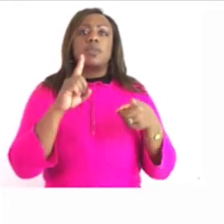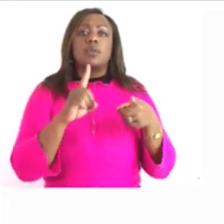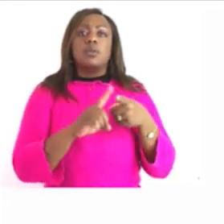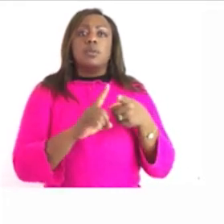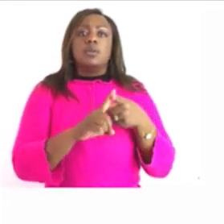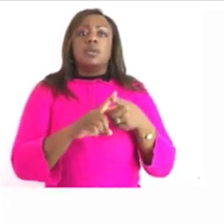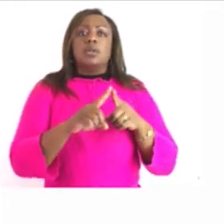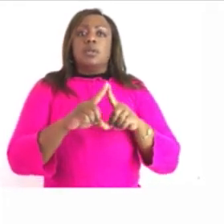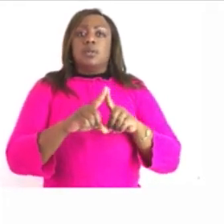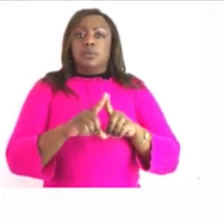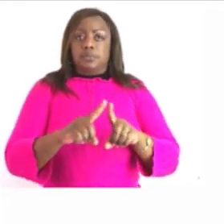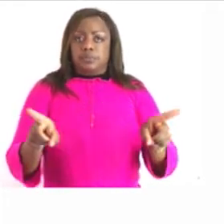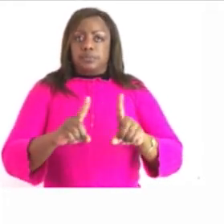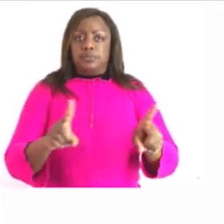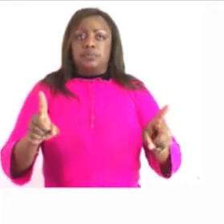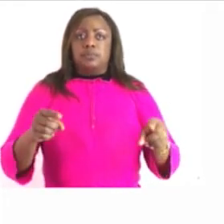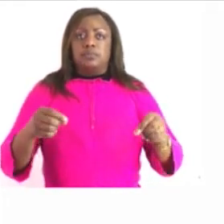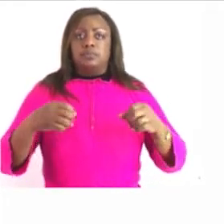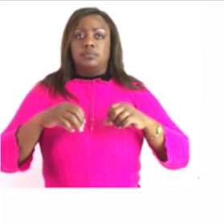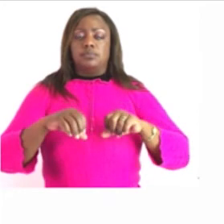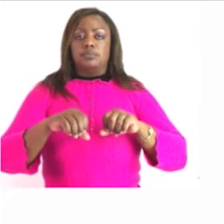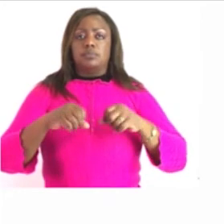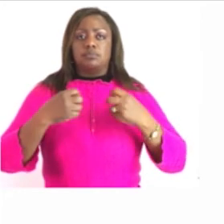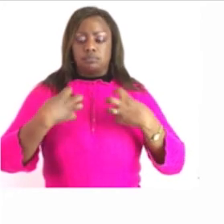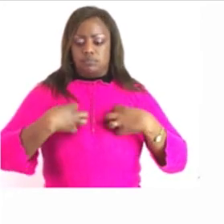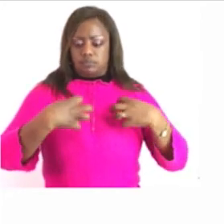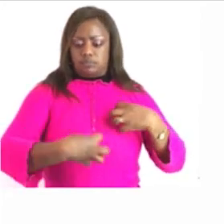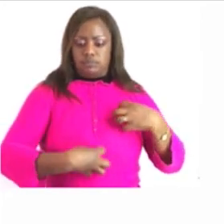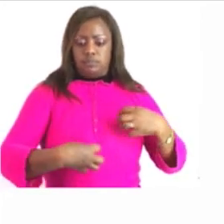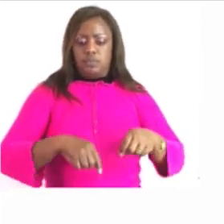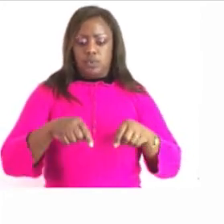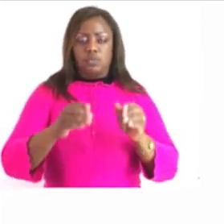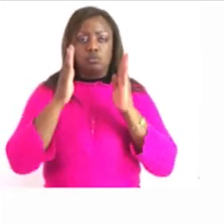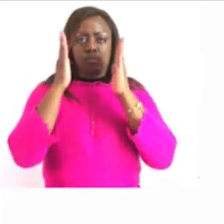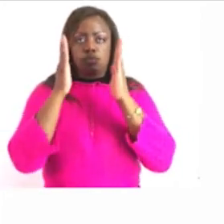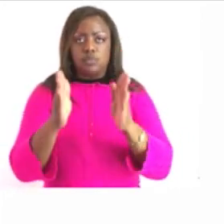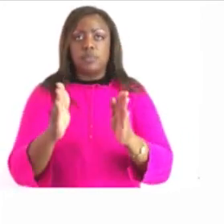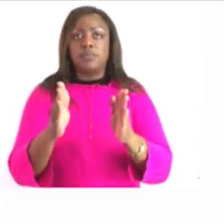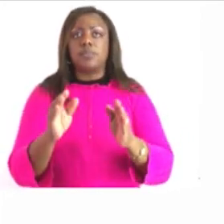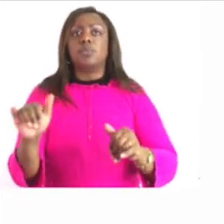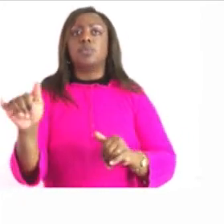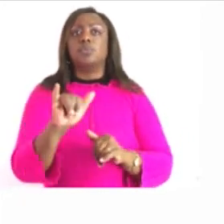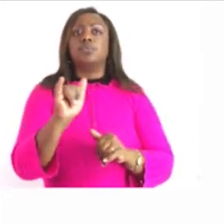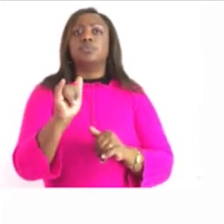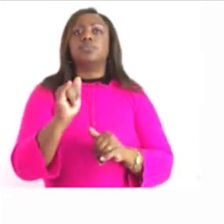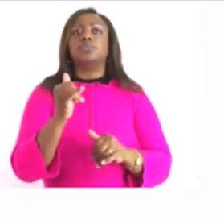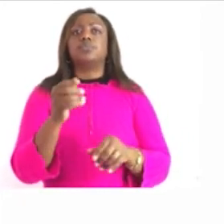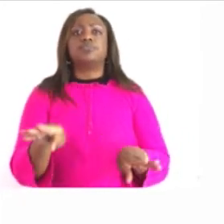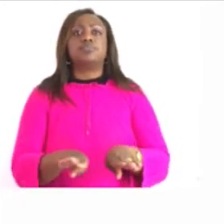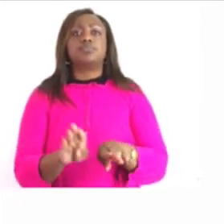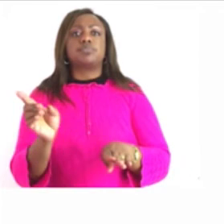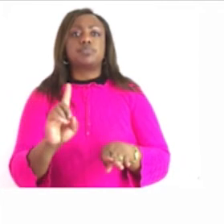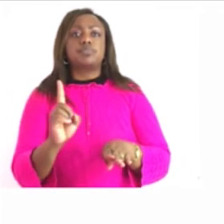certain system. They belong to various systems. So for today, we are going to learn which parts belong